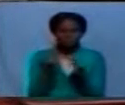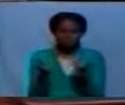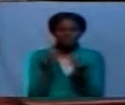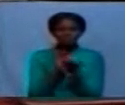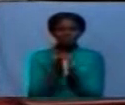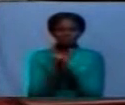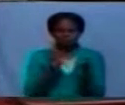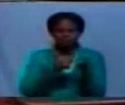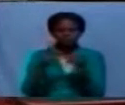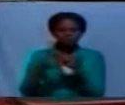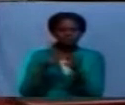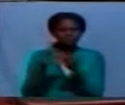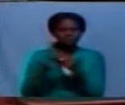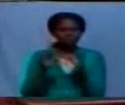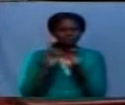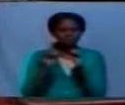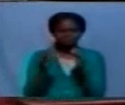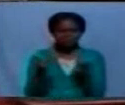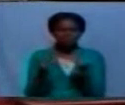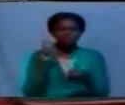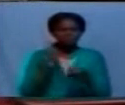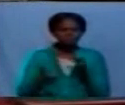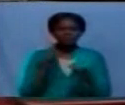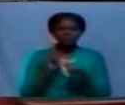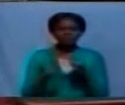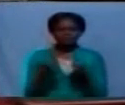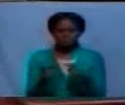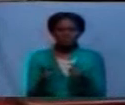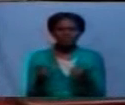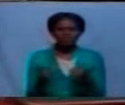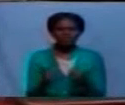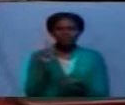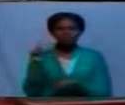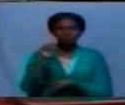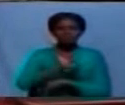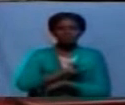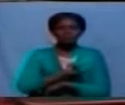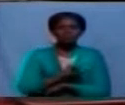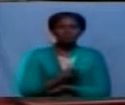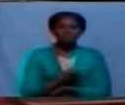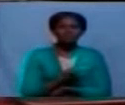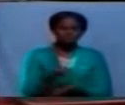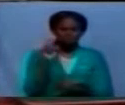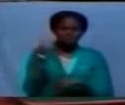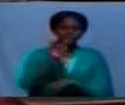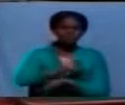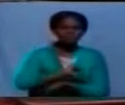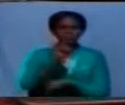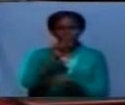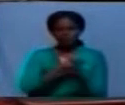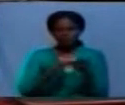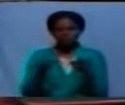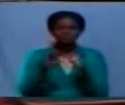event, and education cannot be based on an event. In fact, that's why a day of savings, World Day of Savings, 1 week